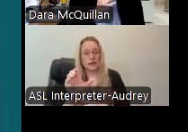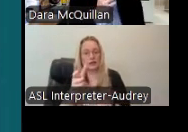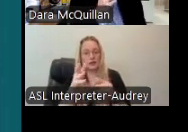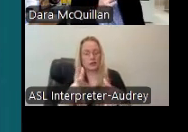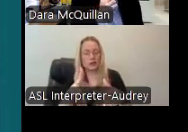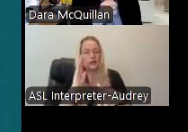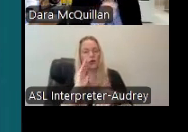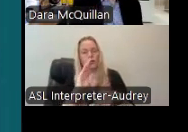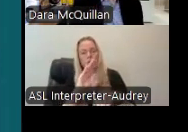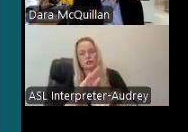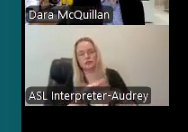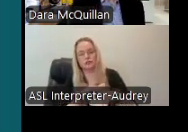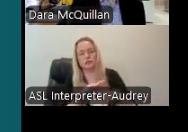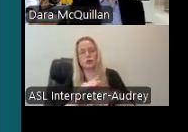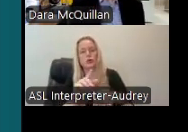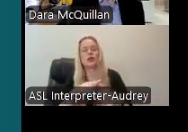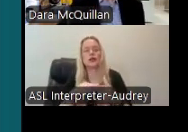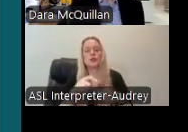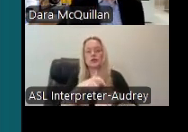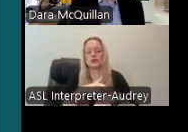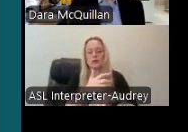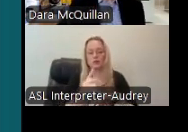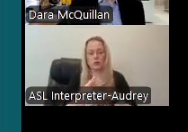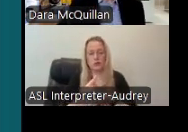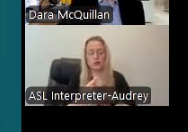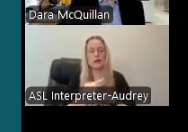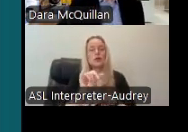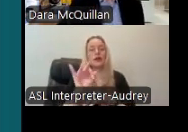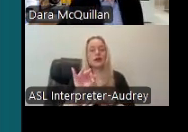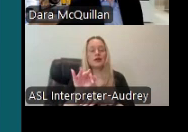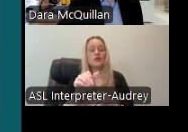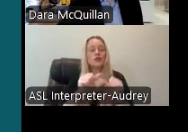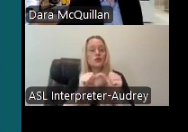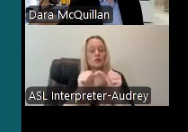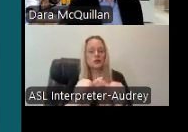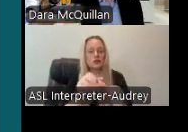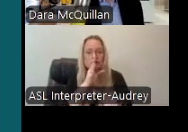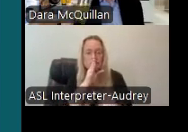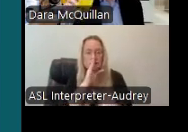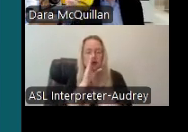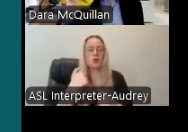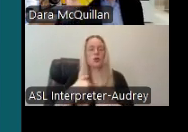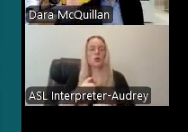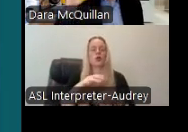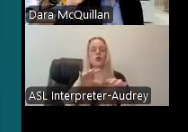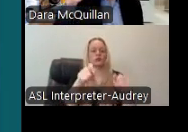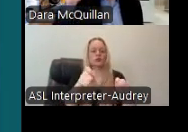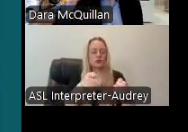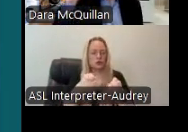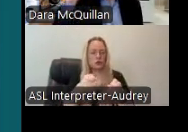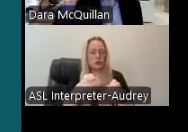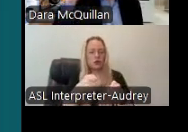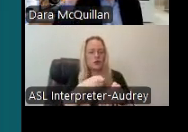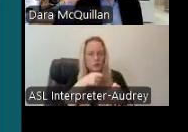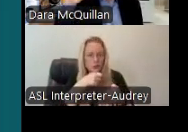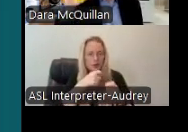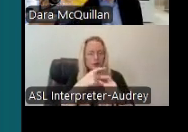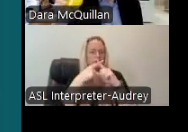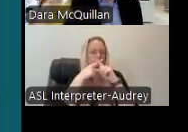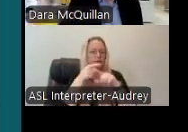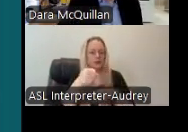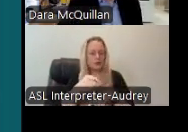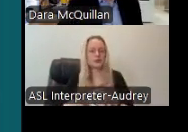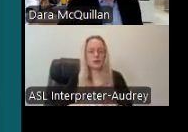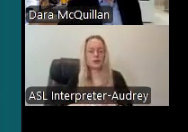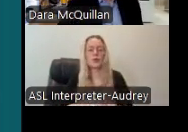expired. Lines will be muted for speakers who exceed 3 minutes. Again, as